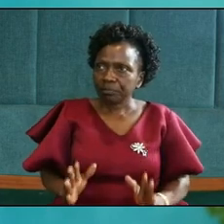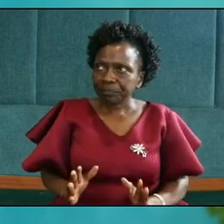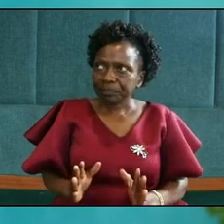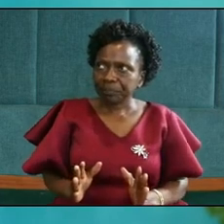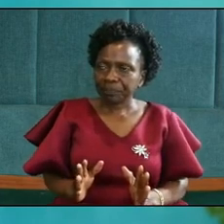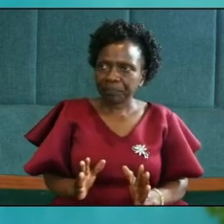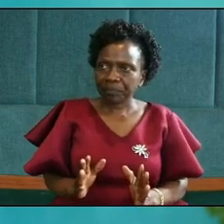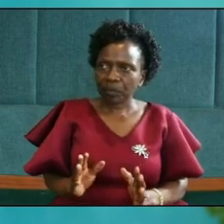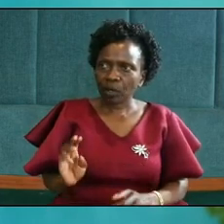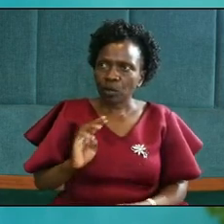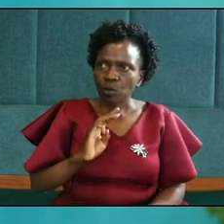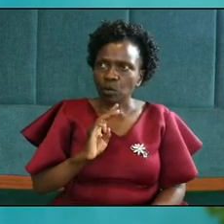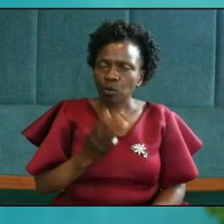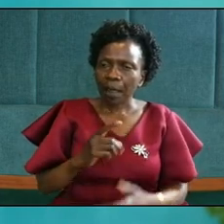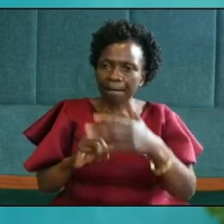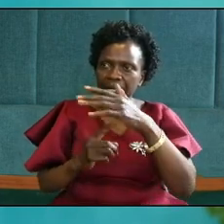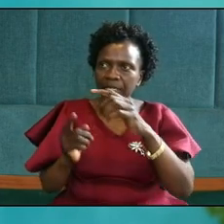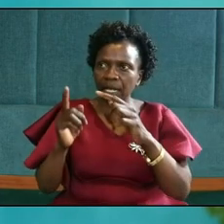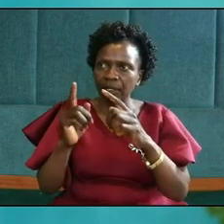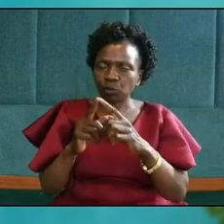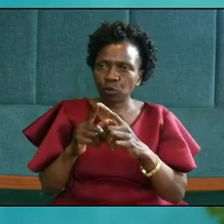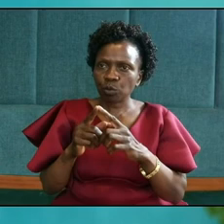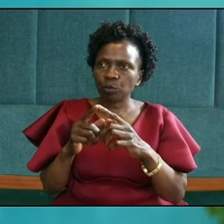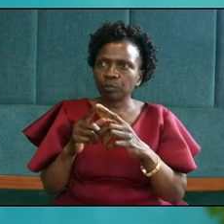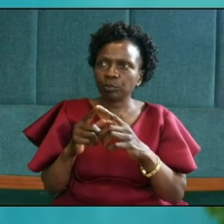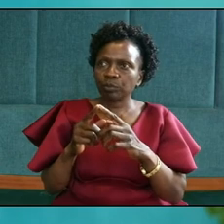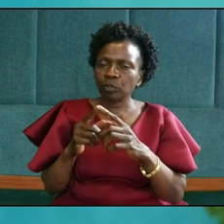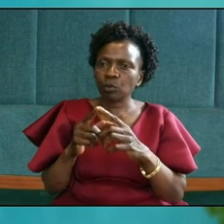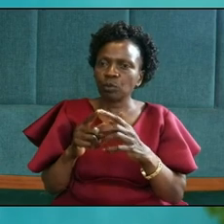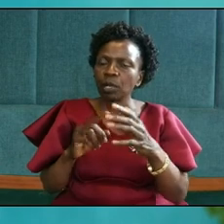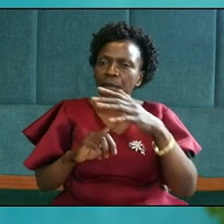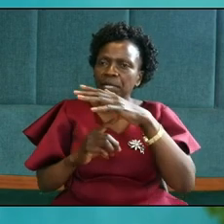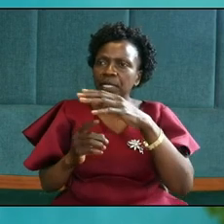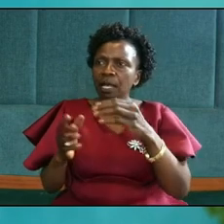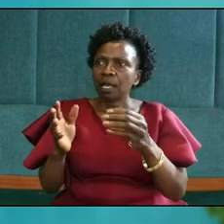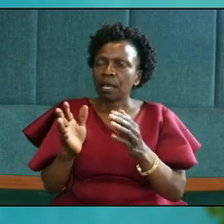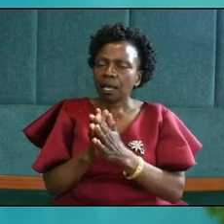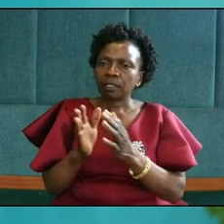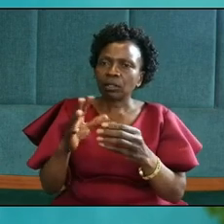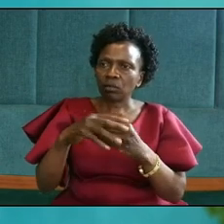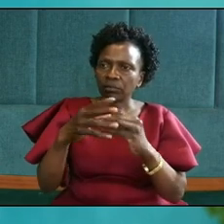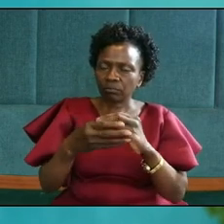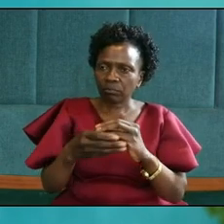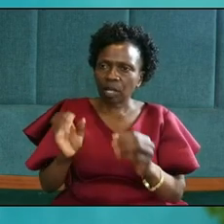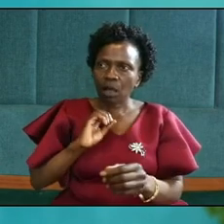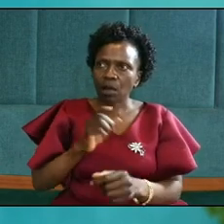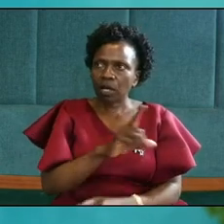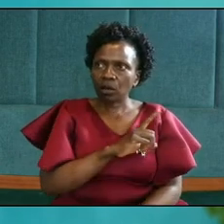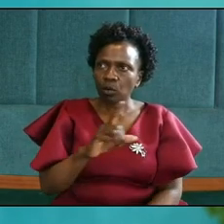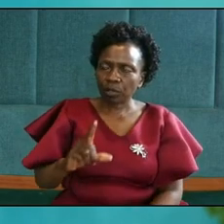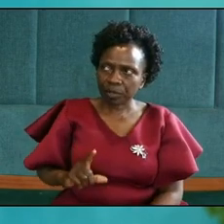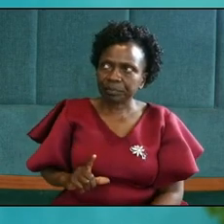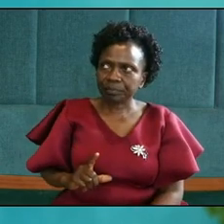those who mourn, when we minister to and comfort our Lord in the person of his saints, he is